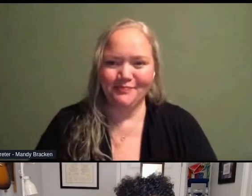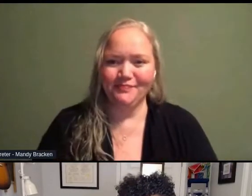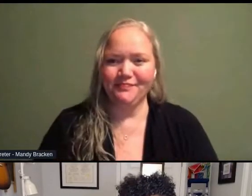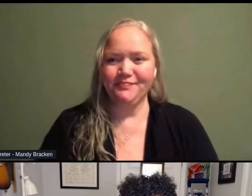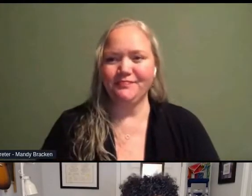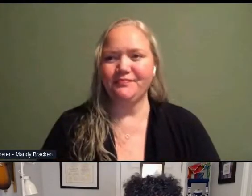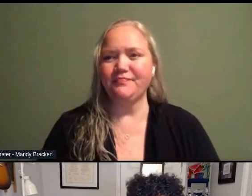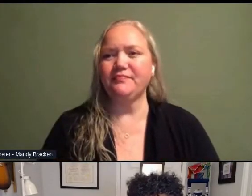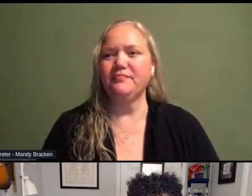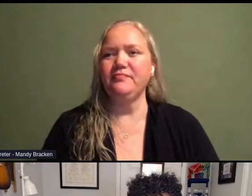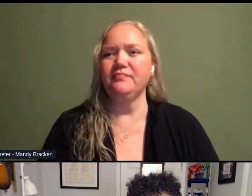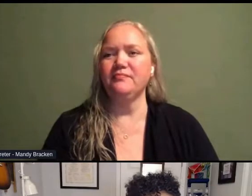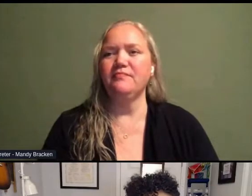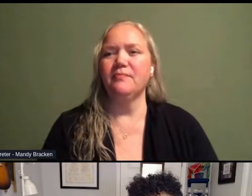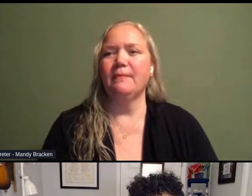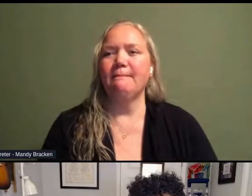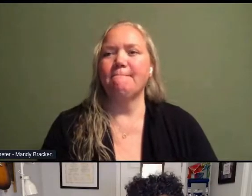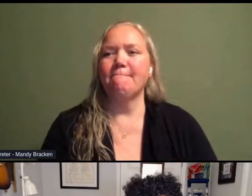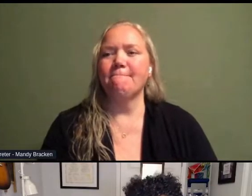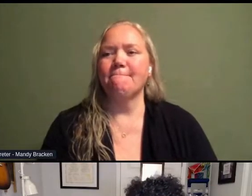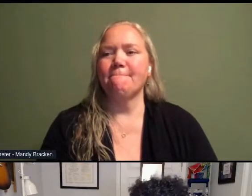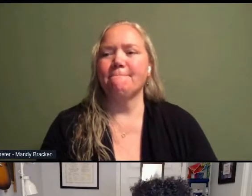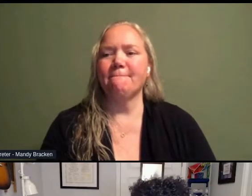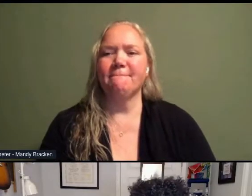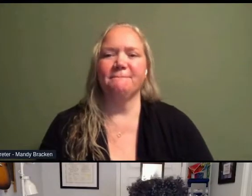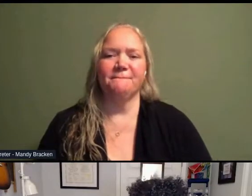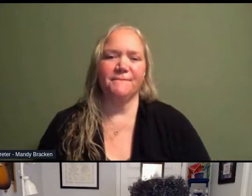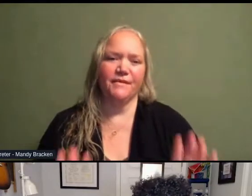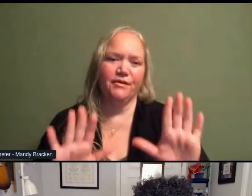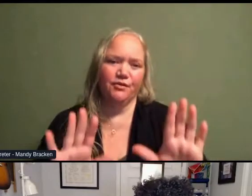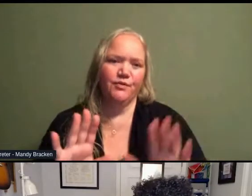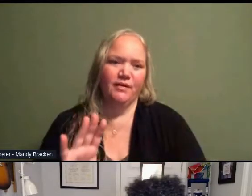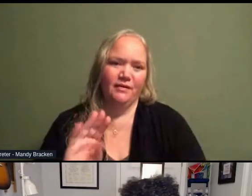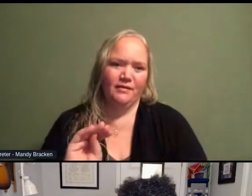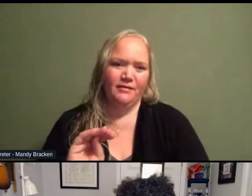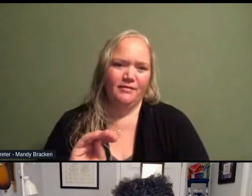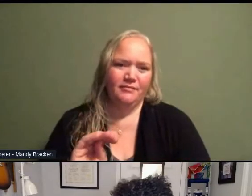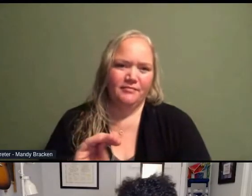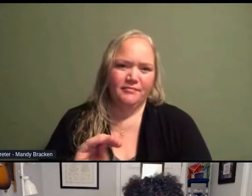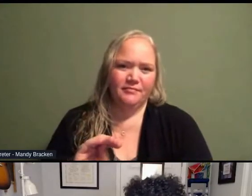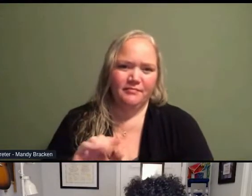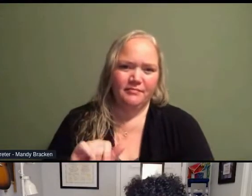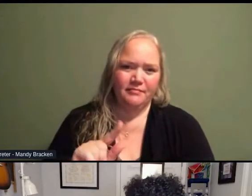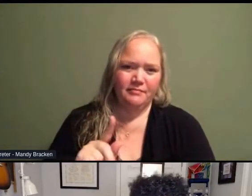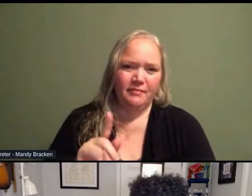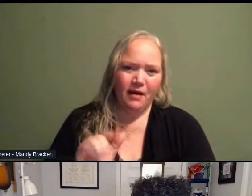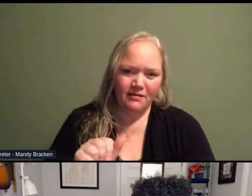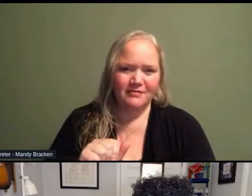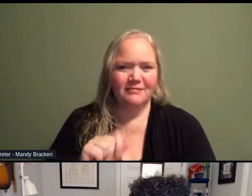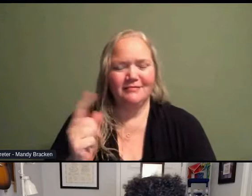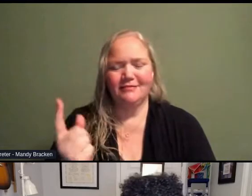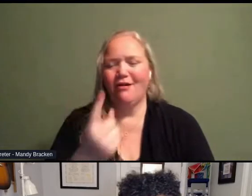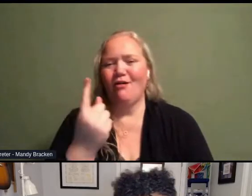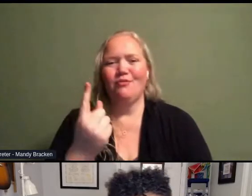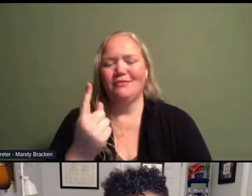Great. And Malka, it's always good to see you. It's like a reconstructionist like